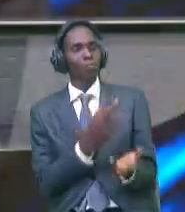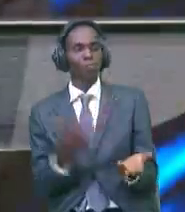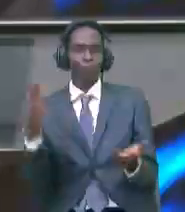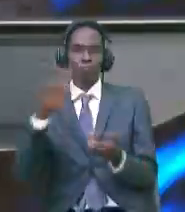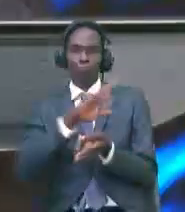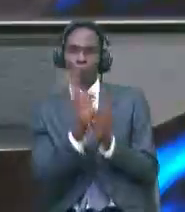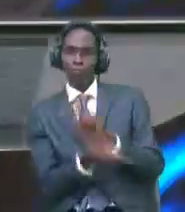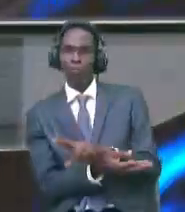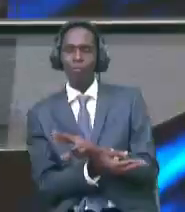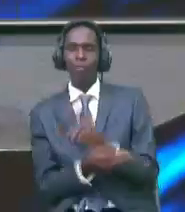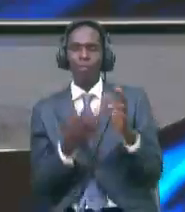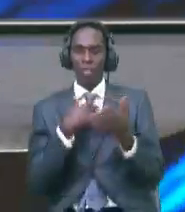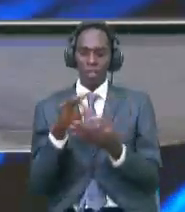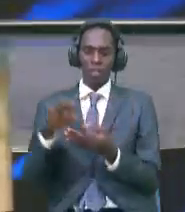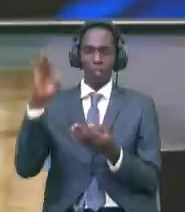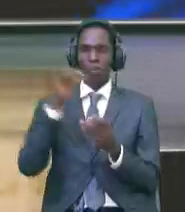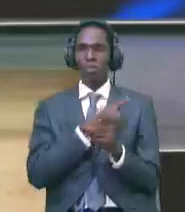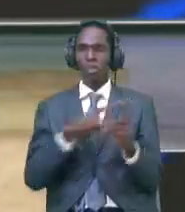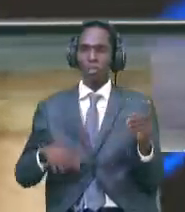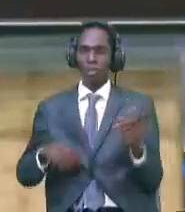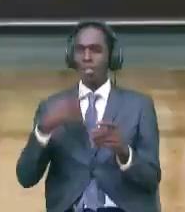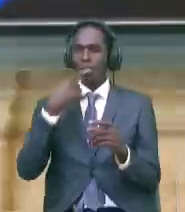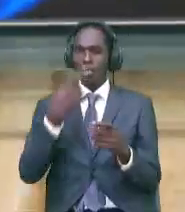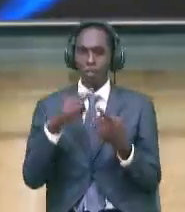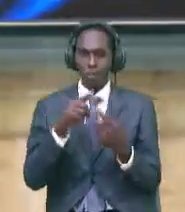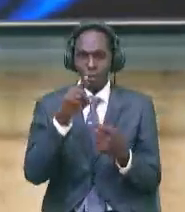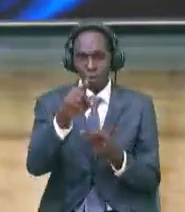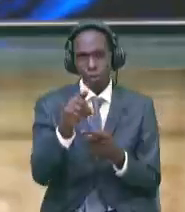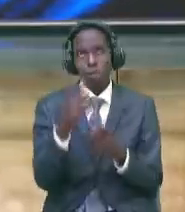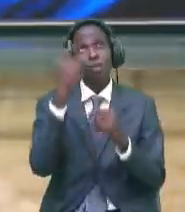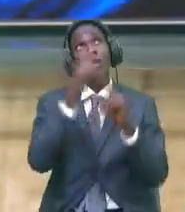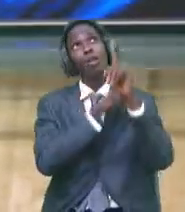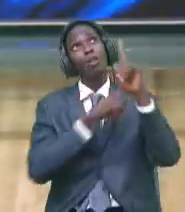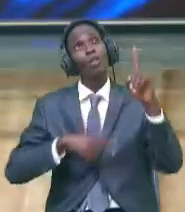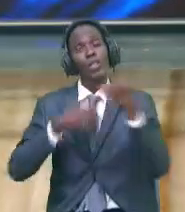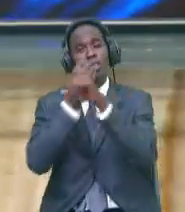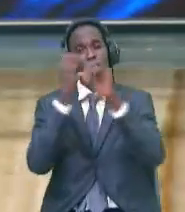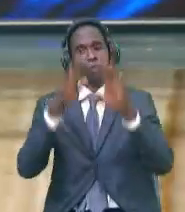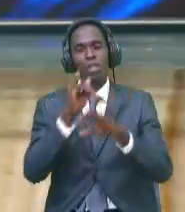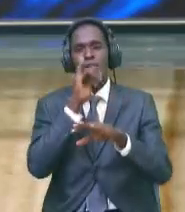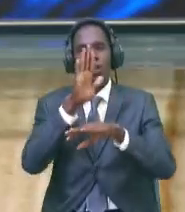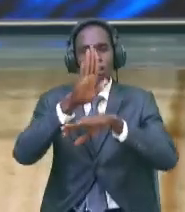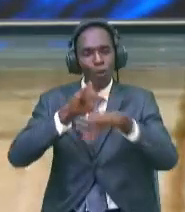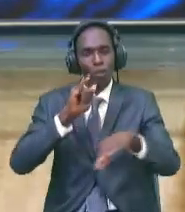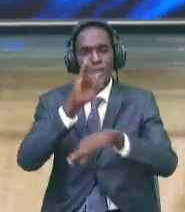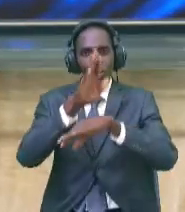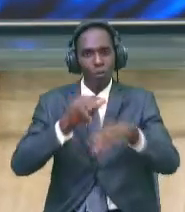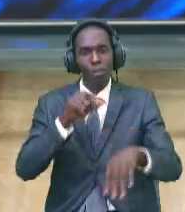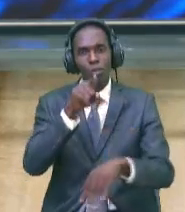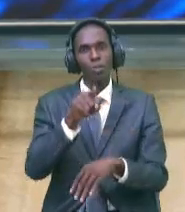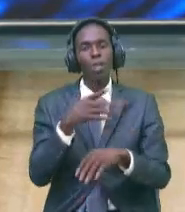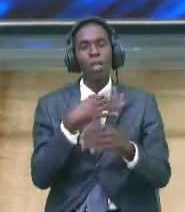us. And then the Spirit of the Lord said, the Lord, the Savior, is calling you. And it is called